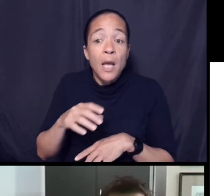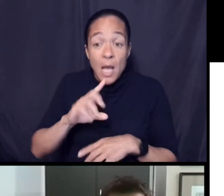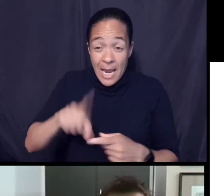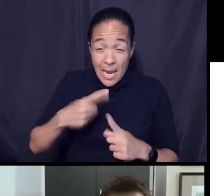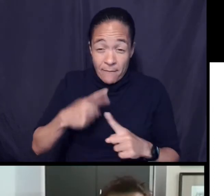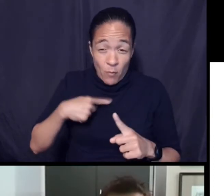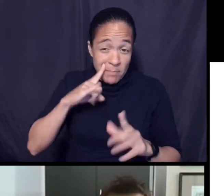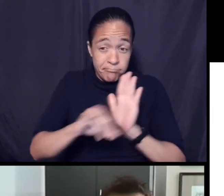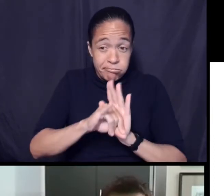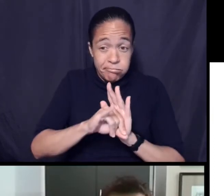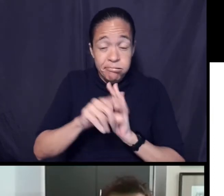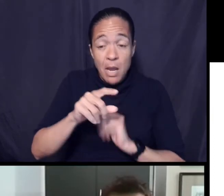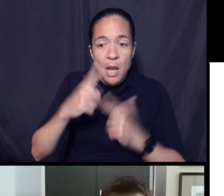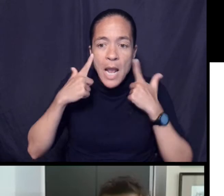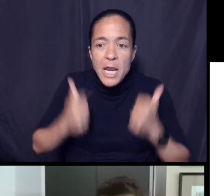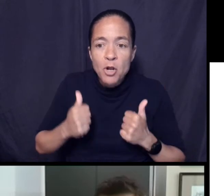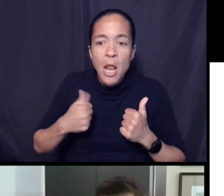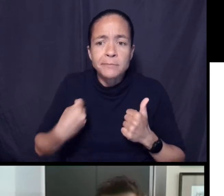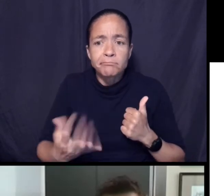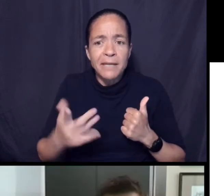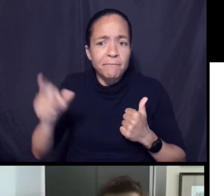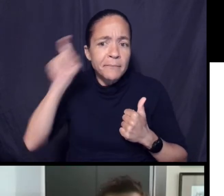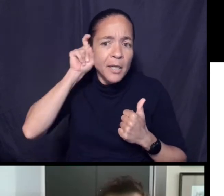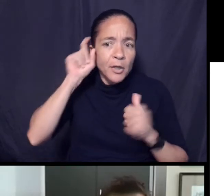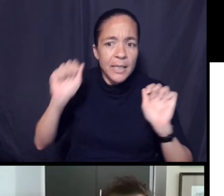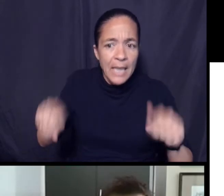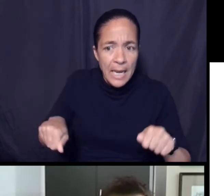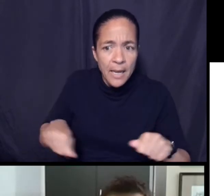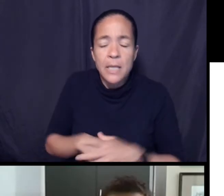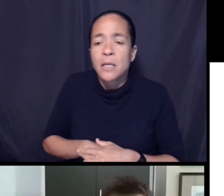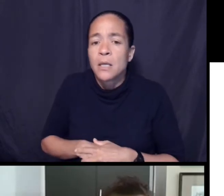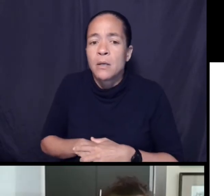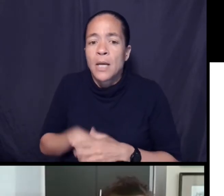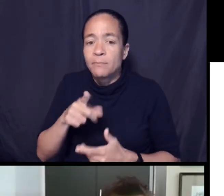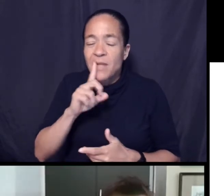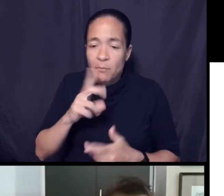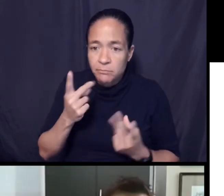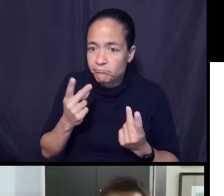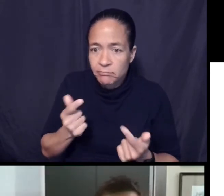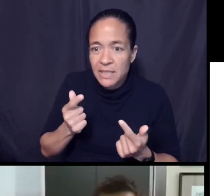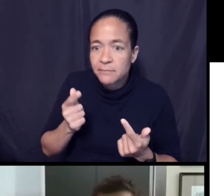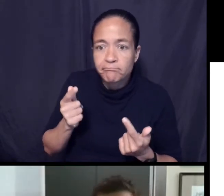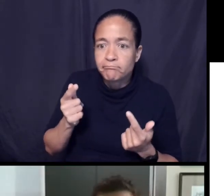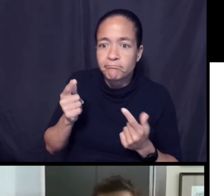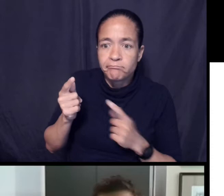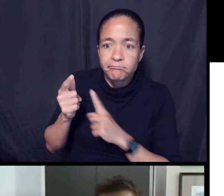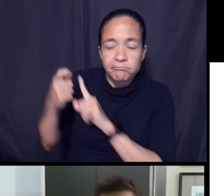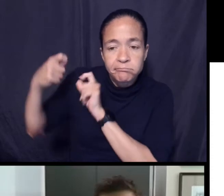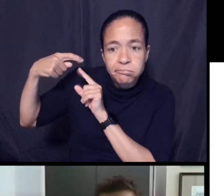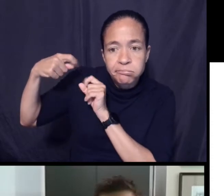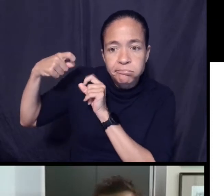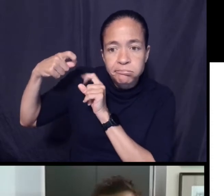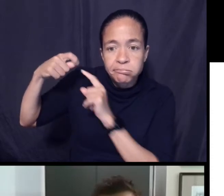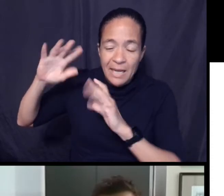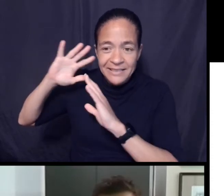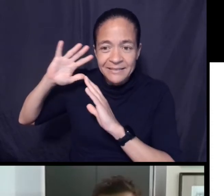is identified, so that children who are born with hearing impairment can have that immediate restoration of sound